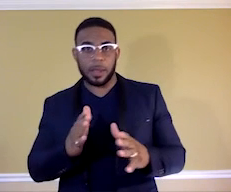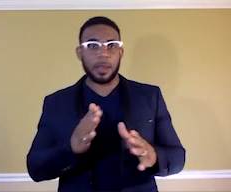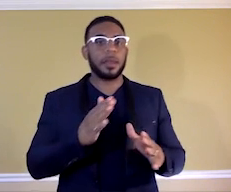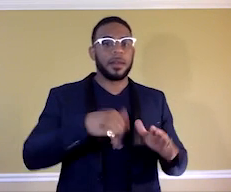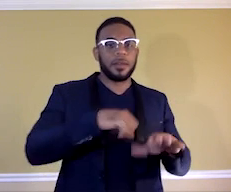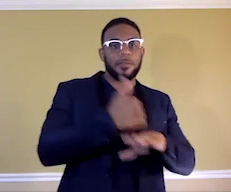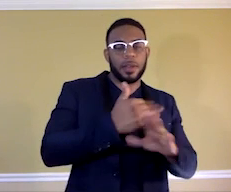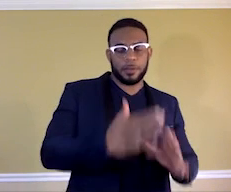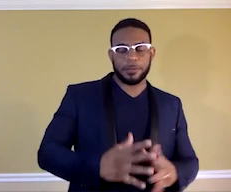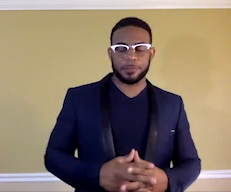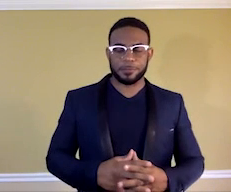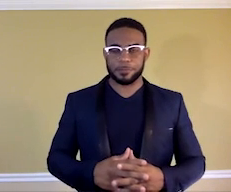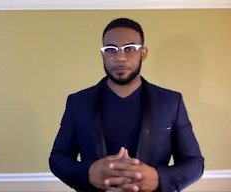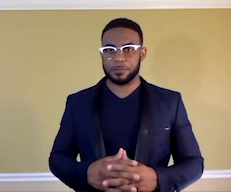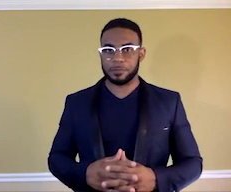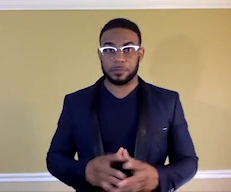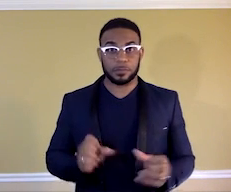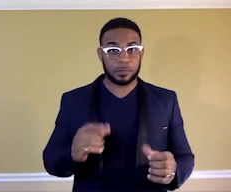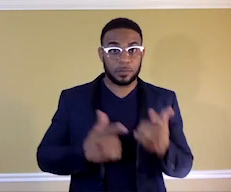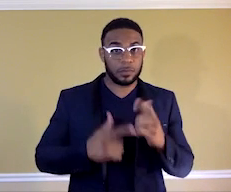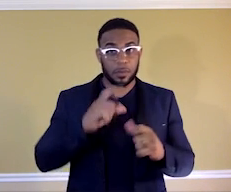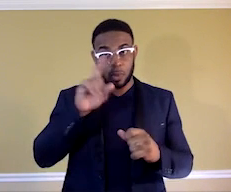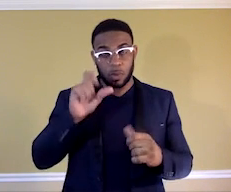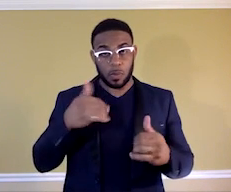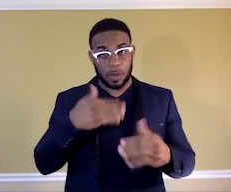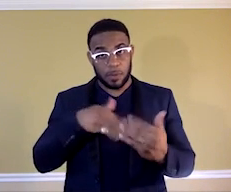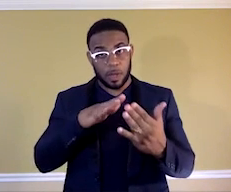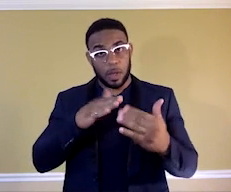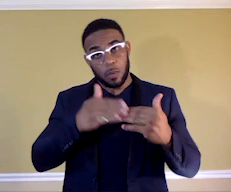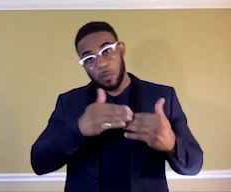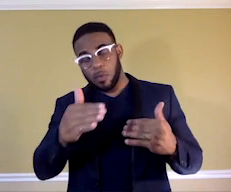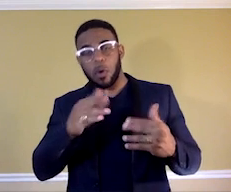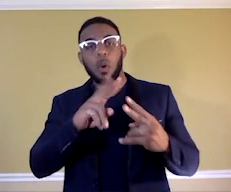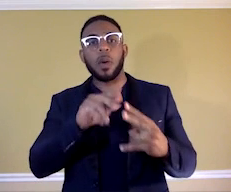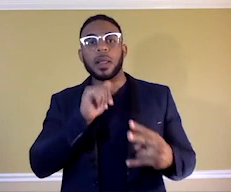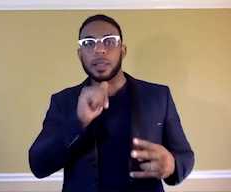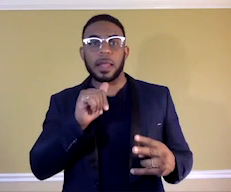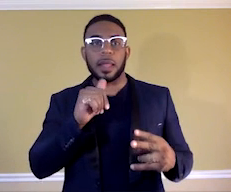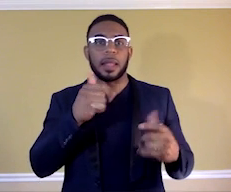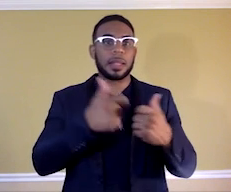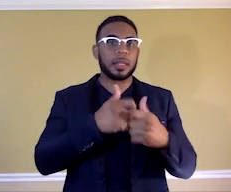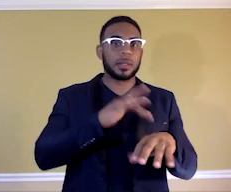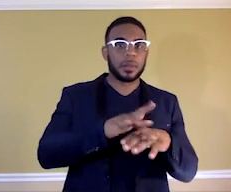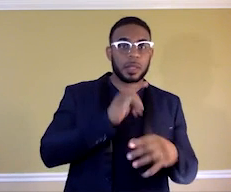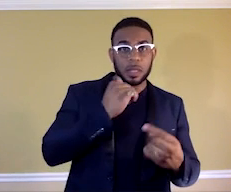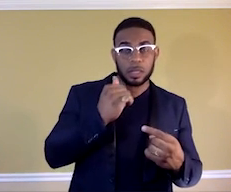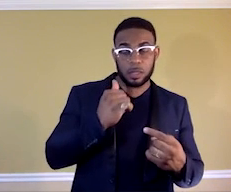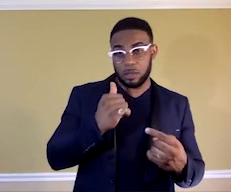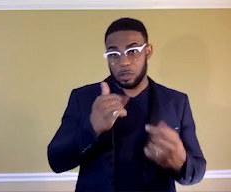founders. So the biggest question we face moving forward is whether or not digital spaces can